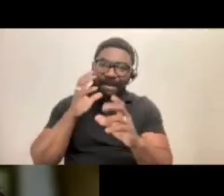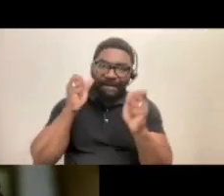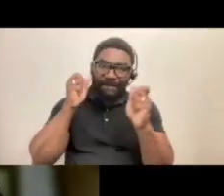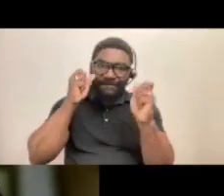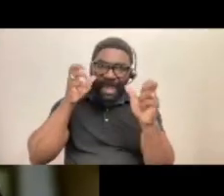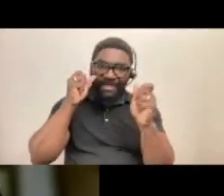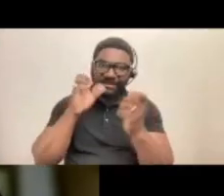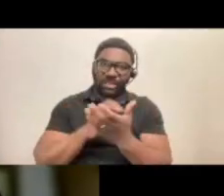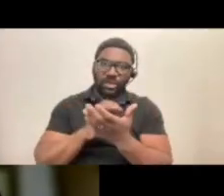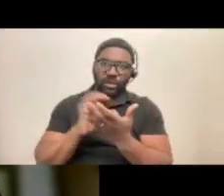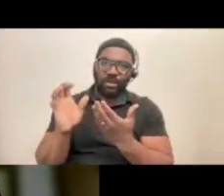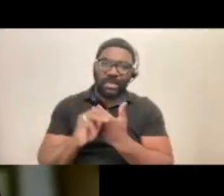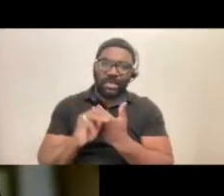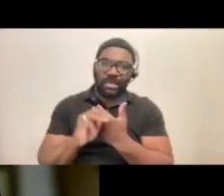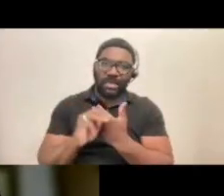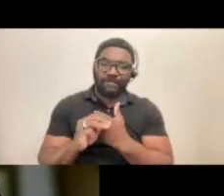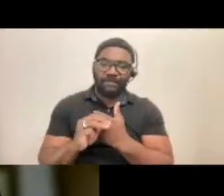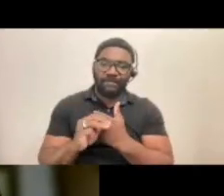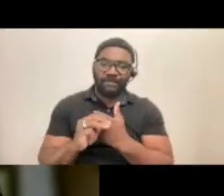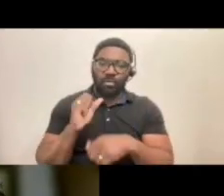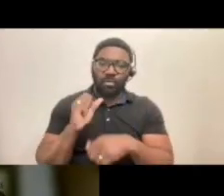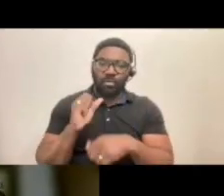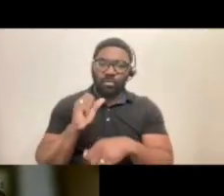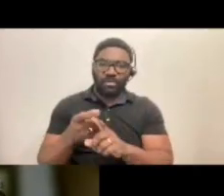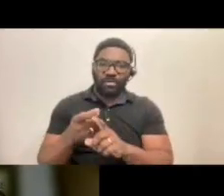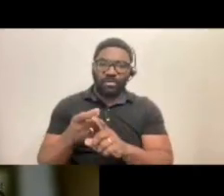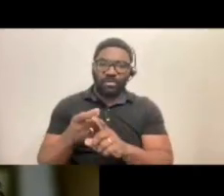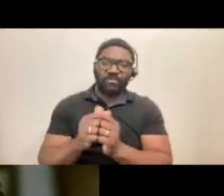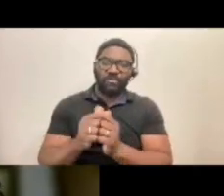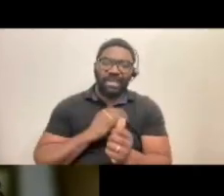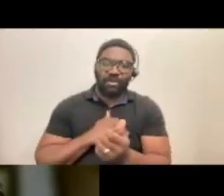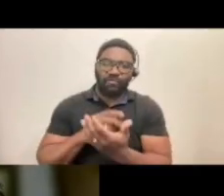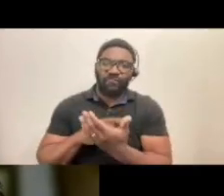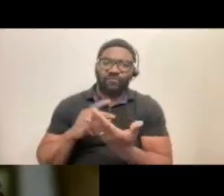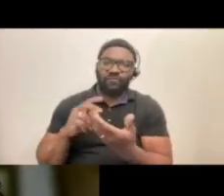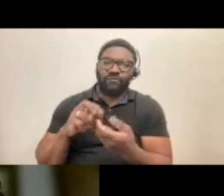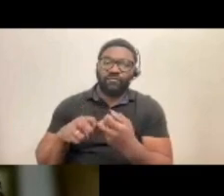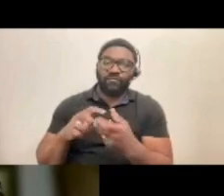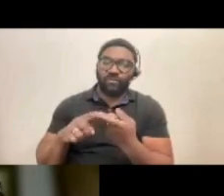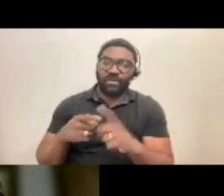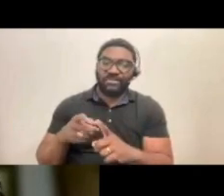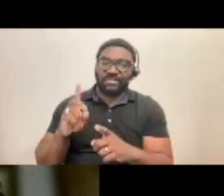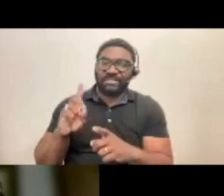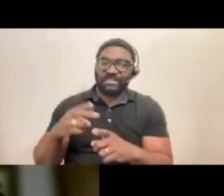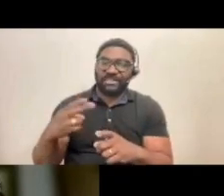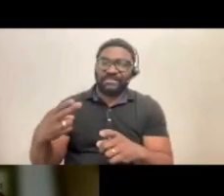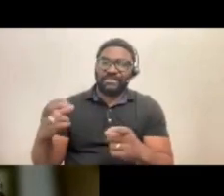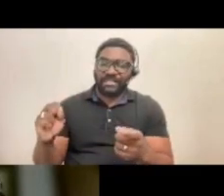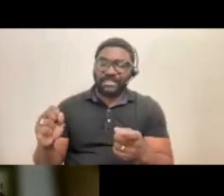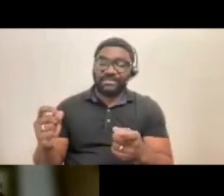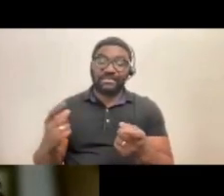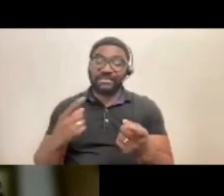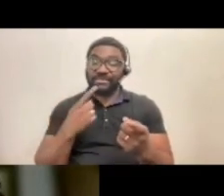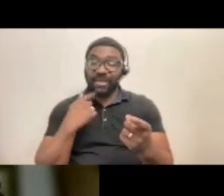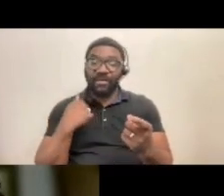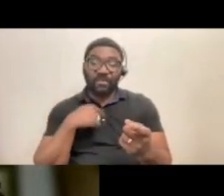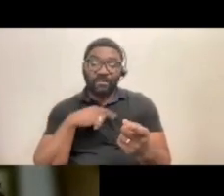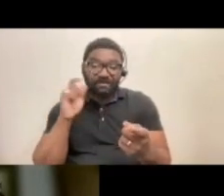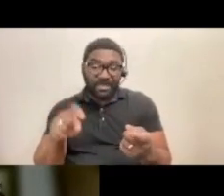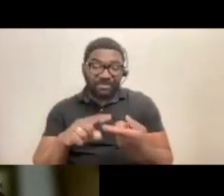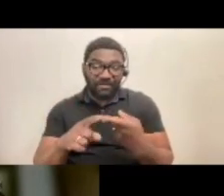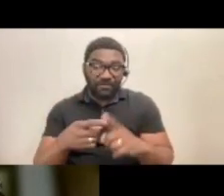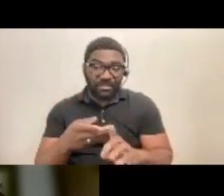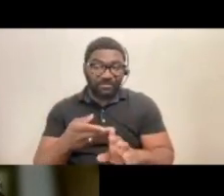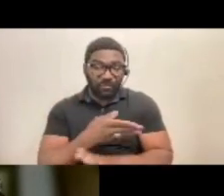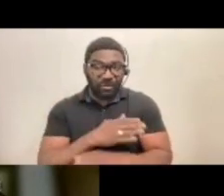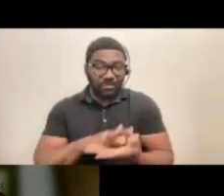working with our friends at DHHS. And we say we have to be friends before we could be partners. So we'll talk a little bit about that